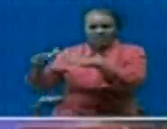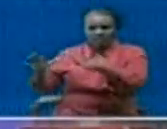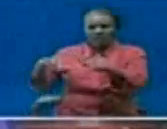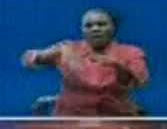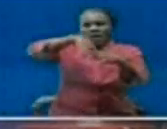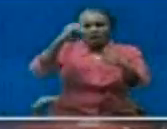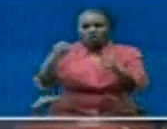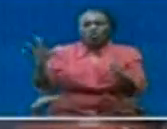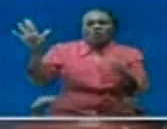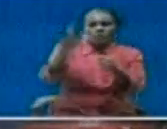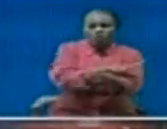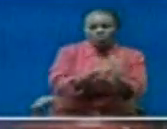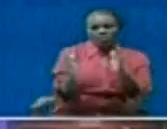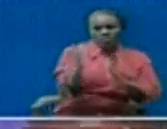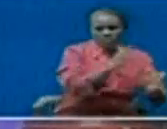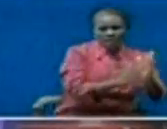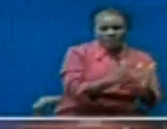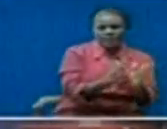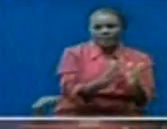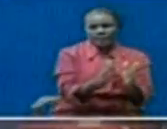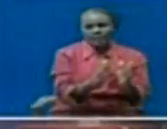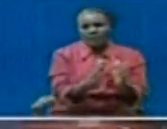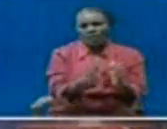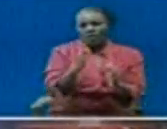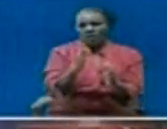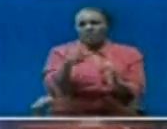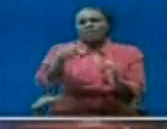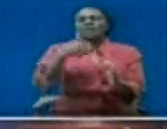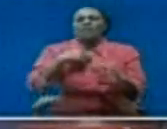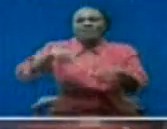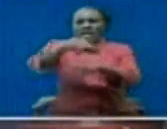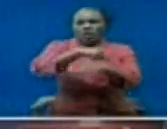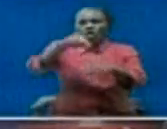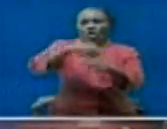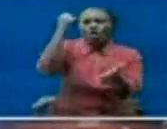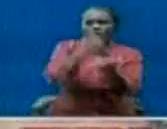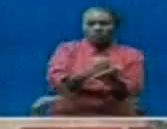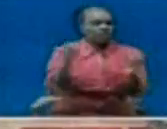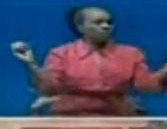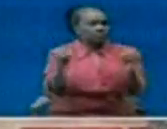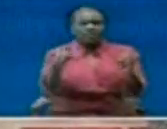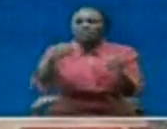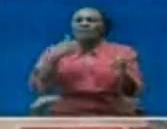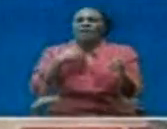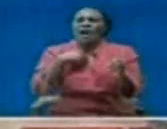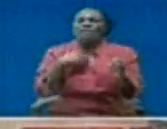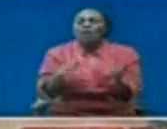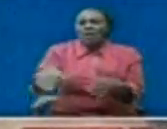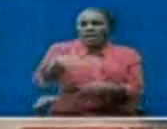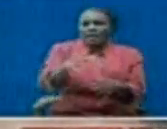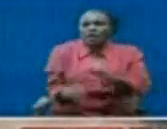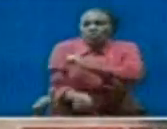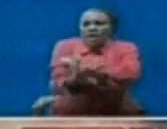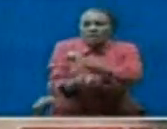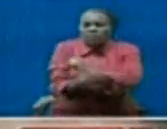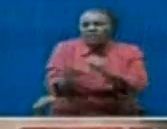of the entire, it was a winner take it all. Yeah. So now, they have no national office. They have no national office and they have no platform from which to express themselves other than